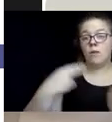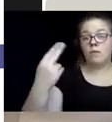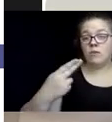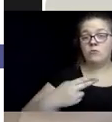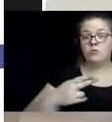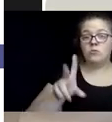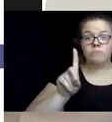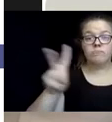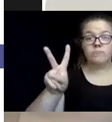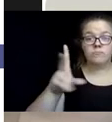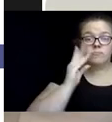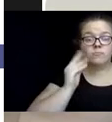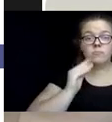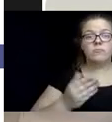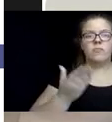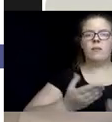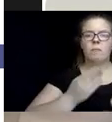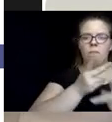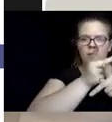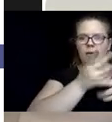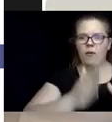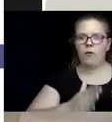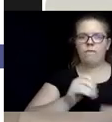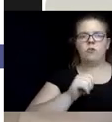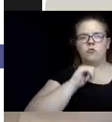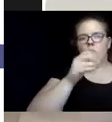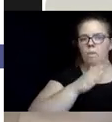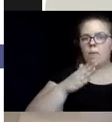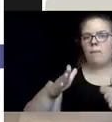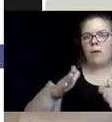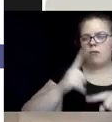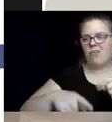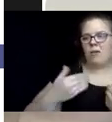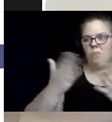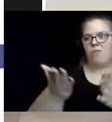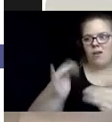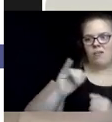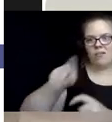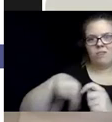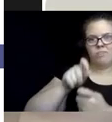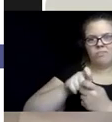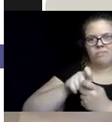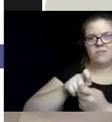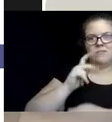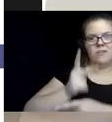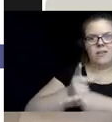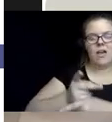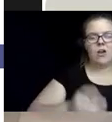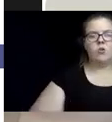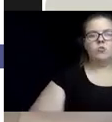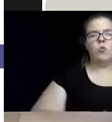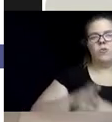violence. It might be a caregiver who's ill-prepared and reluctant to provide that care, so neglect becomes